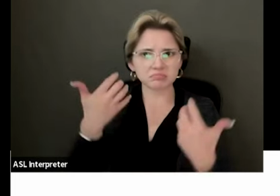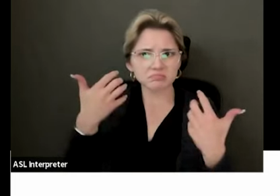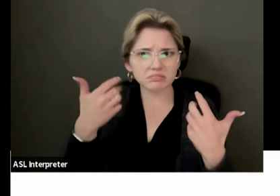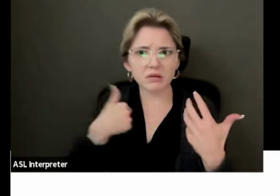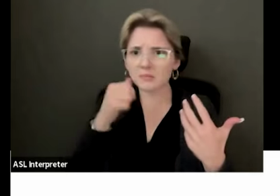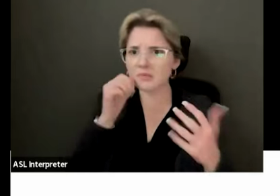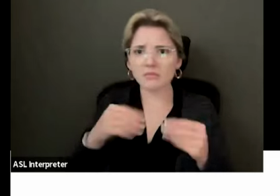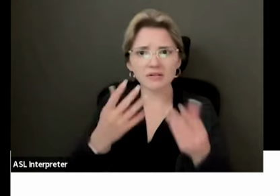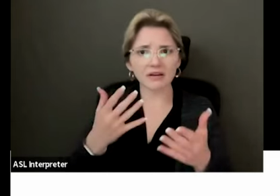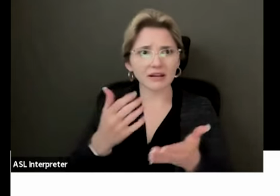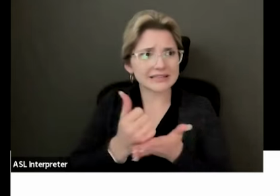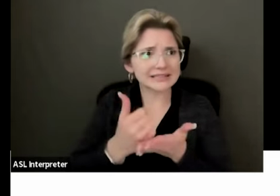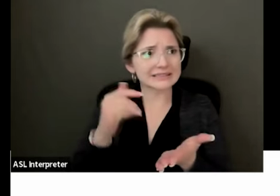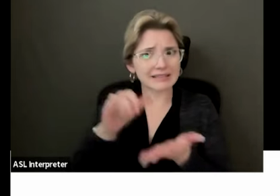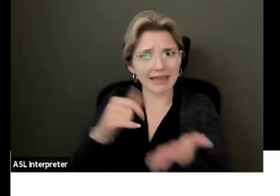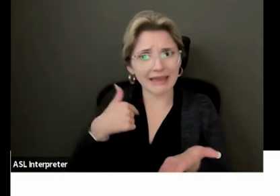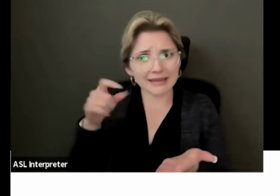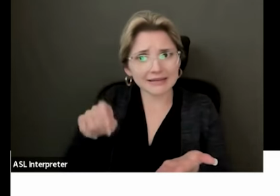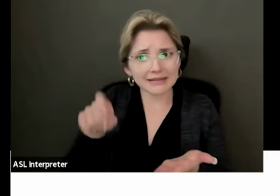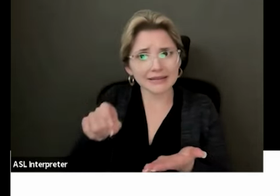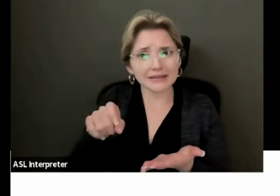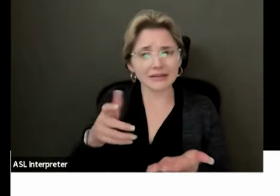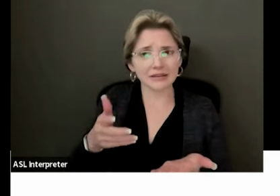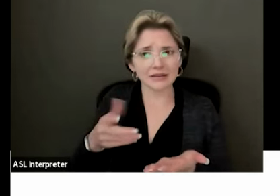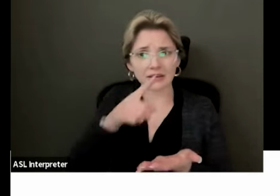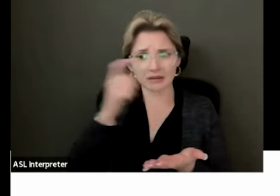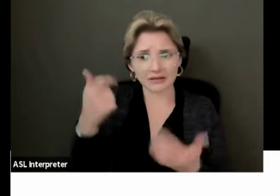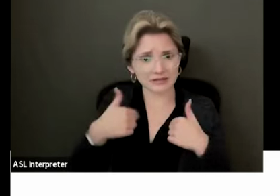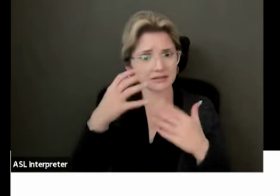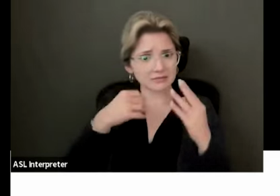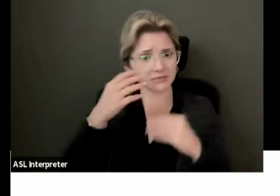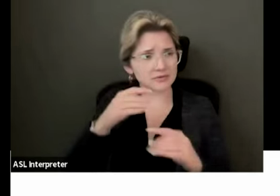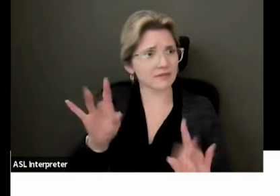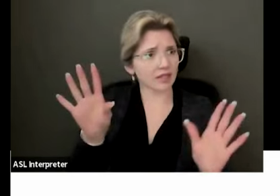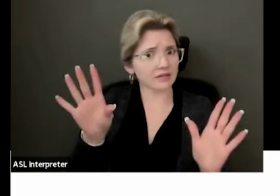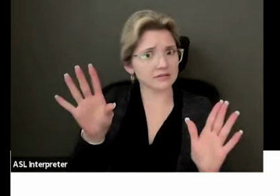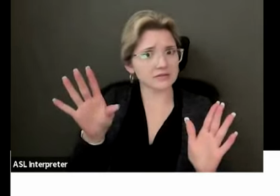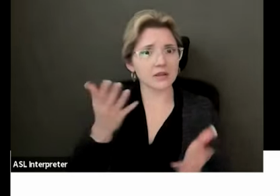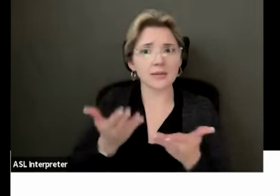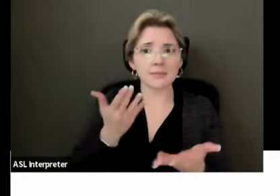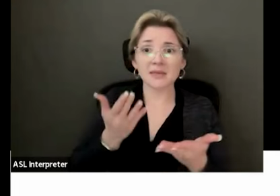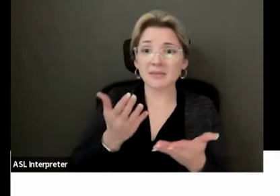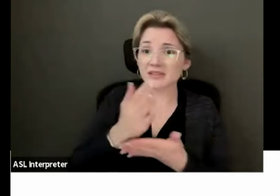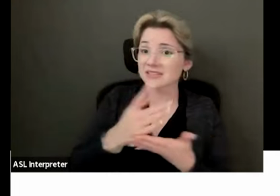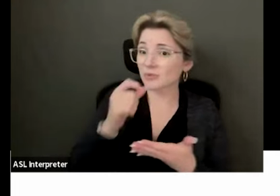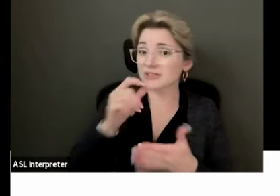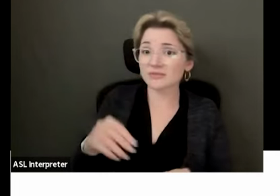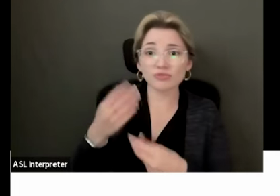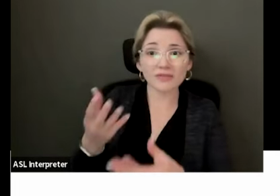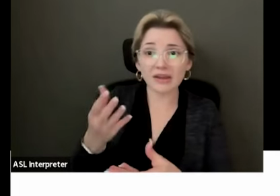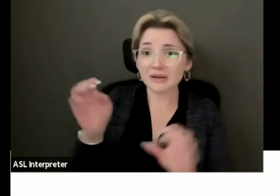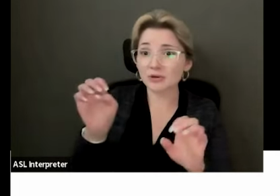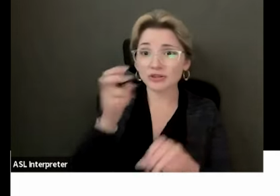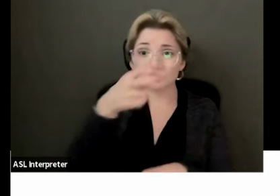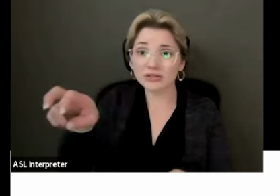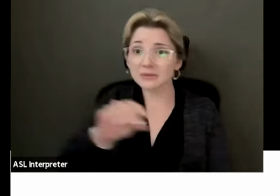something related to the violence that they're experiencing, not given an emergency transfer, those things.